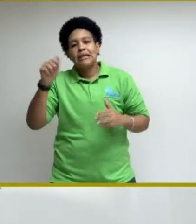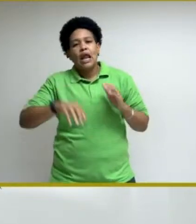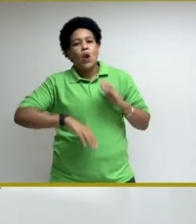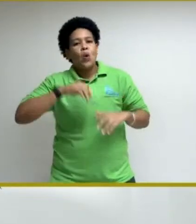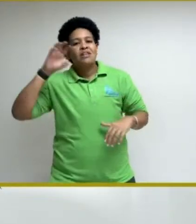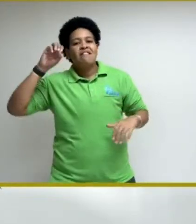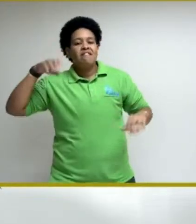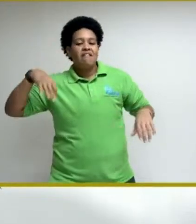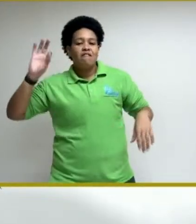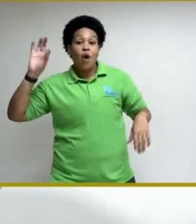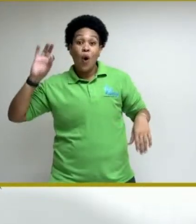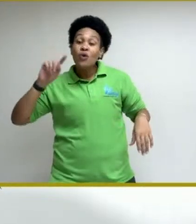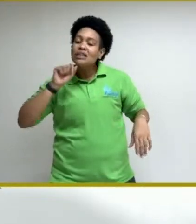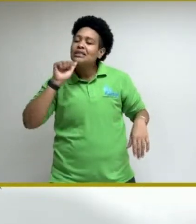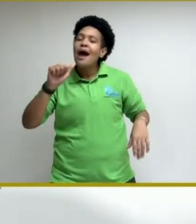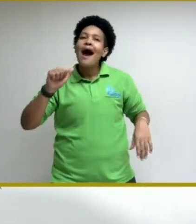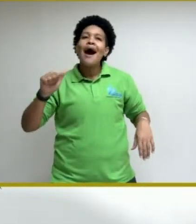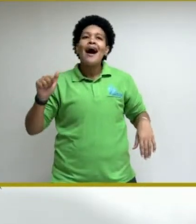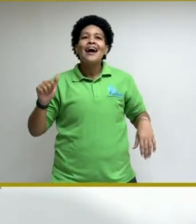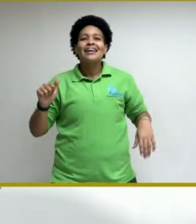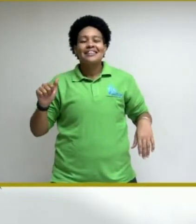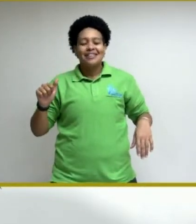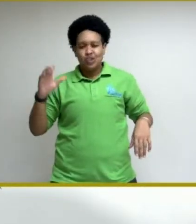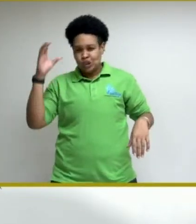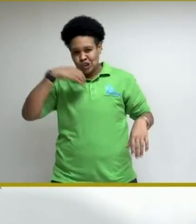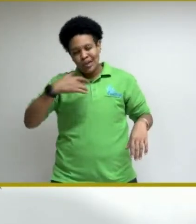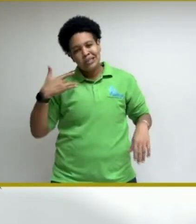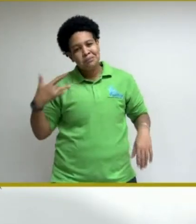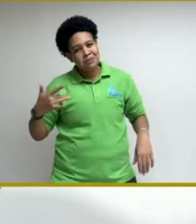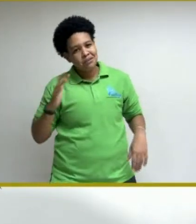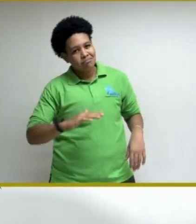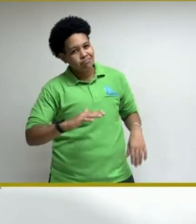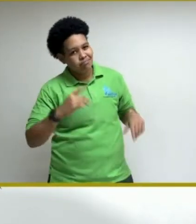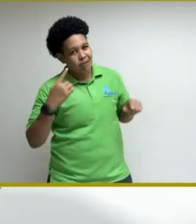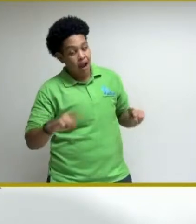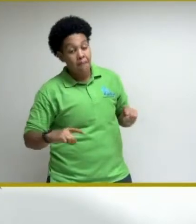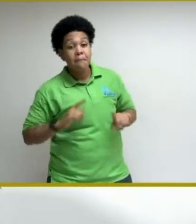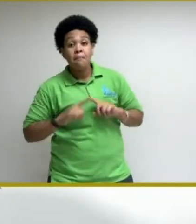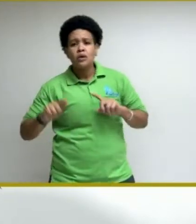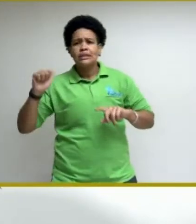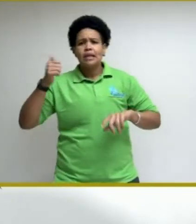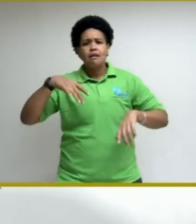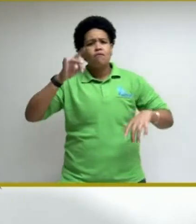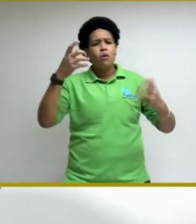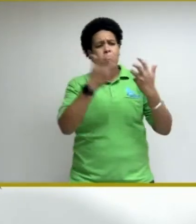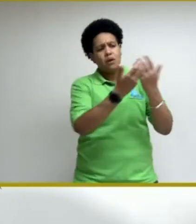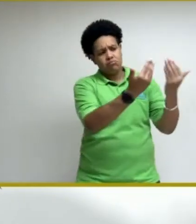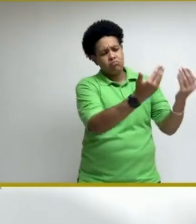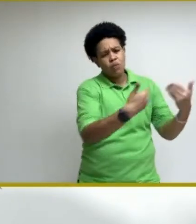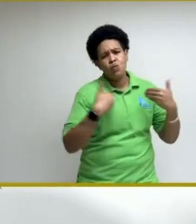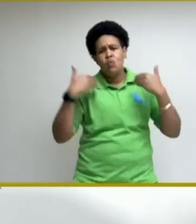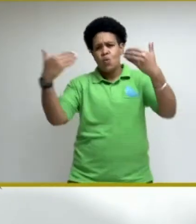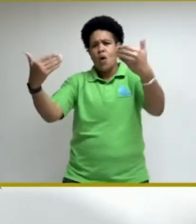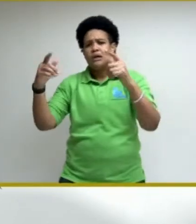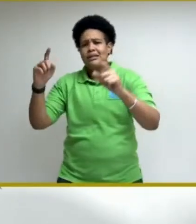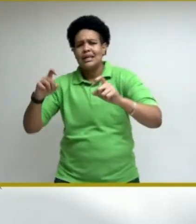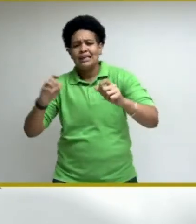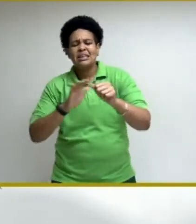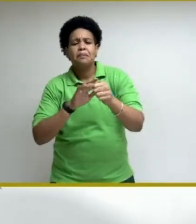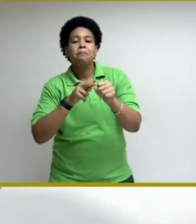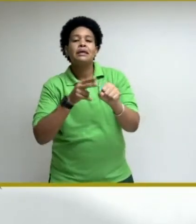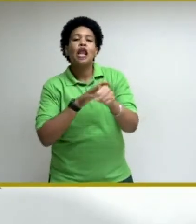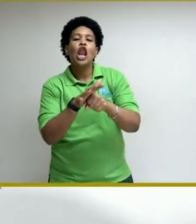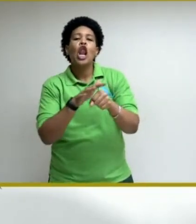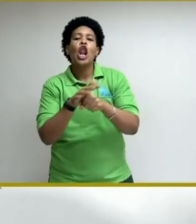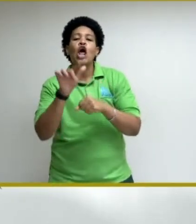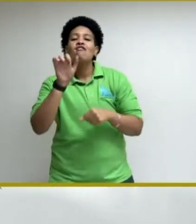It's not unusual, I am told. But of the 10 that were found suitable, which means that they had enough genetic material for the